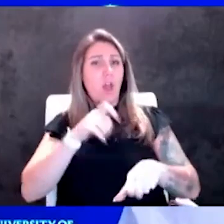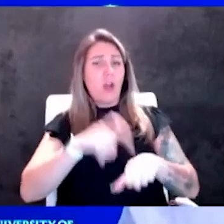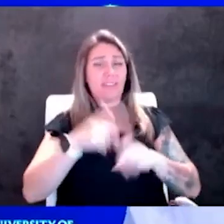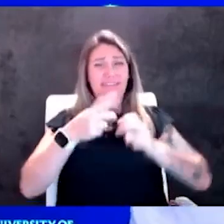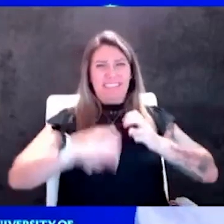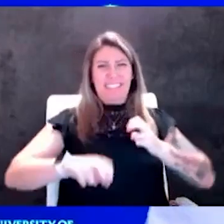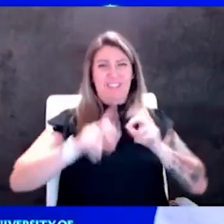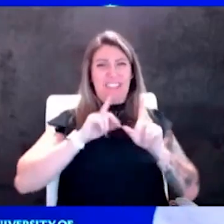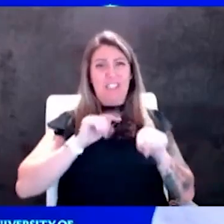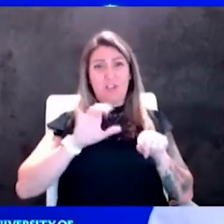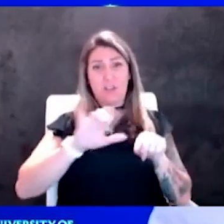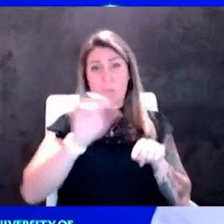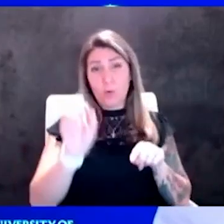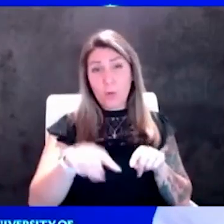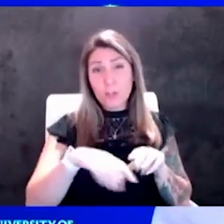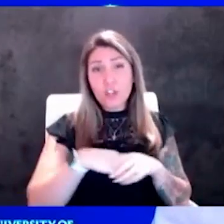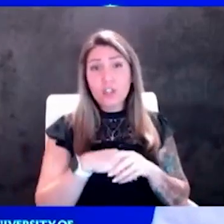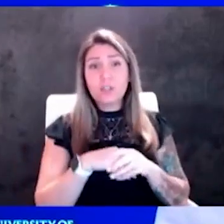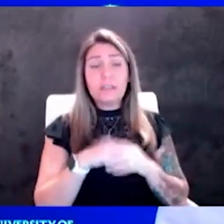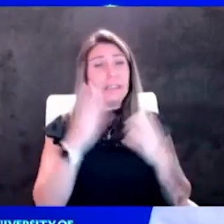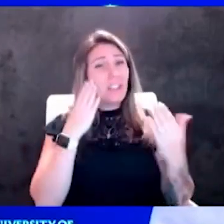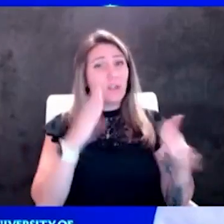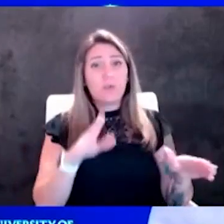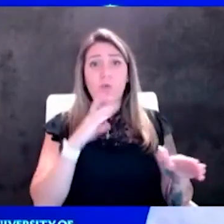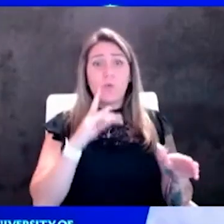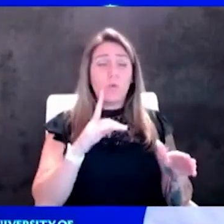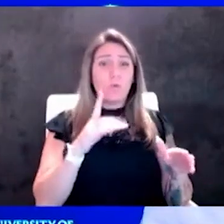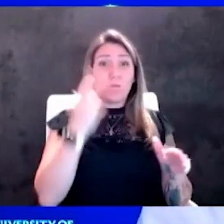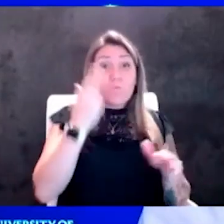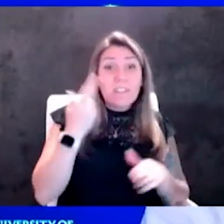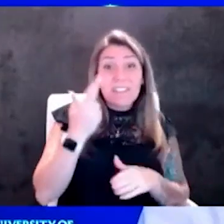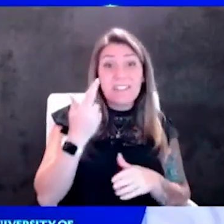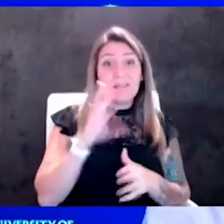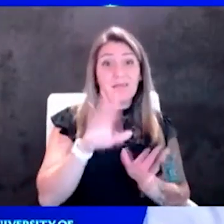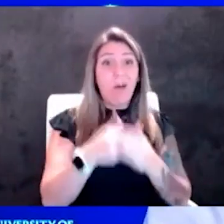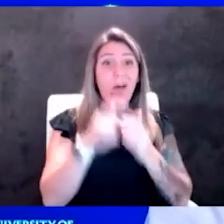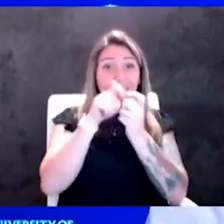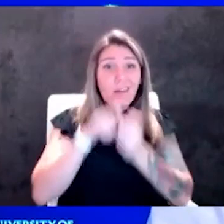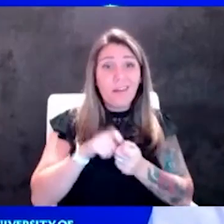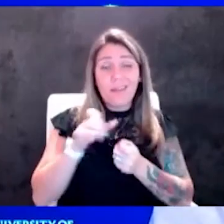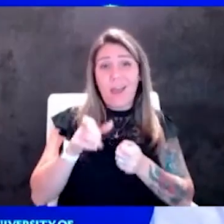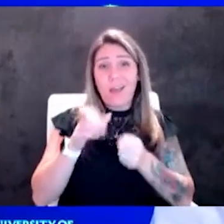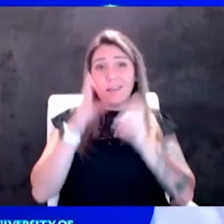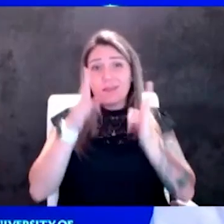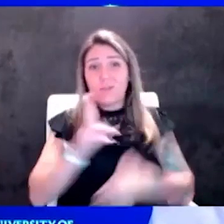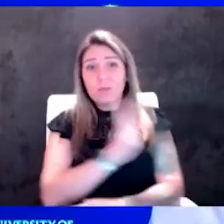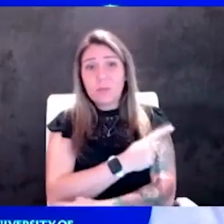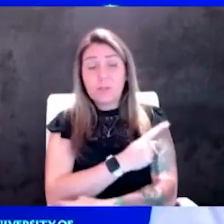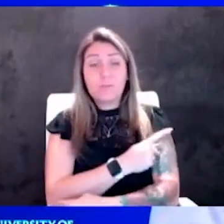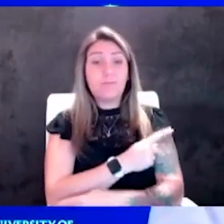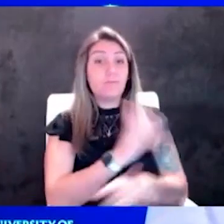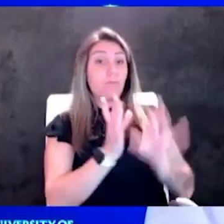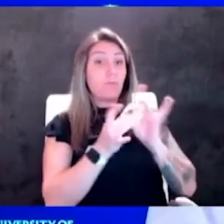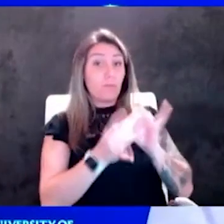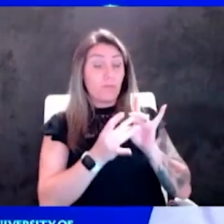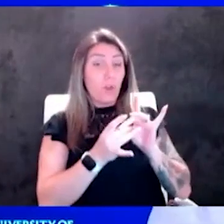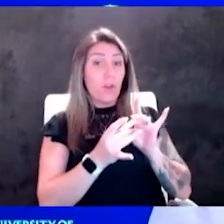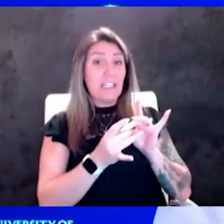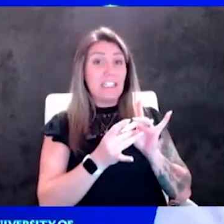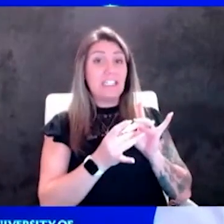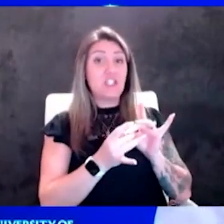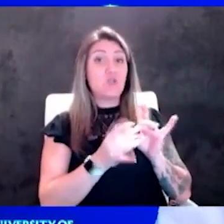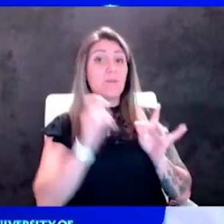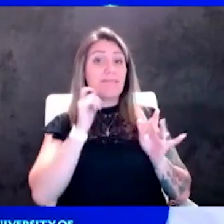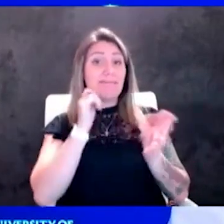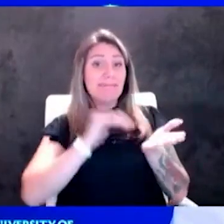question because I don't know the indication, all the details of that patient. As far as the dermatology, you know, that was